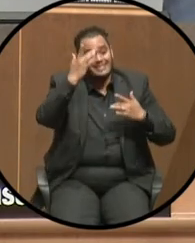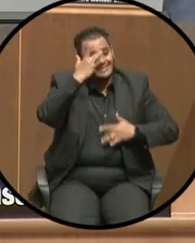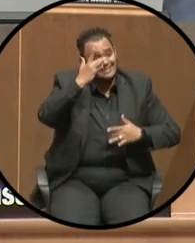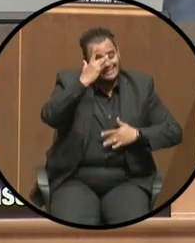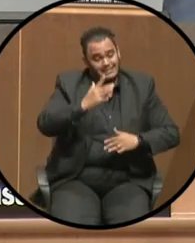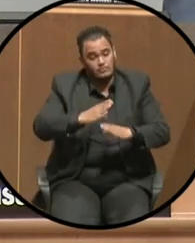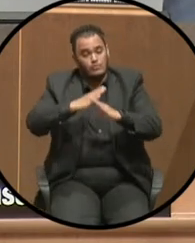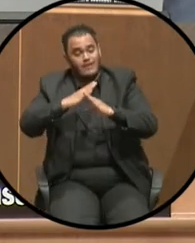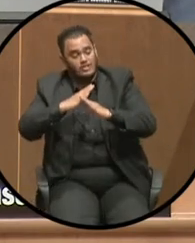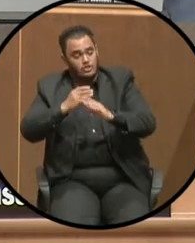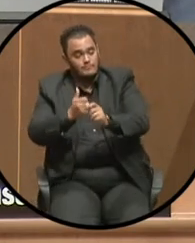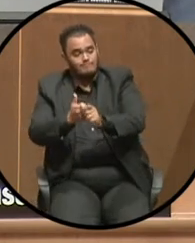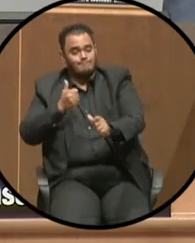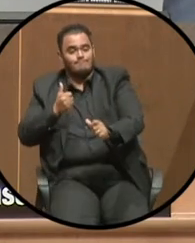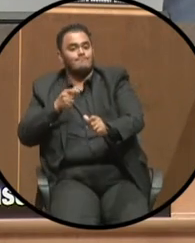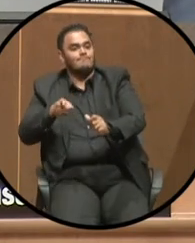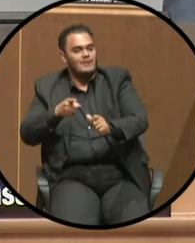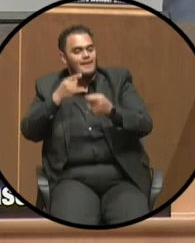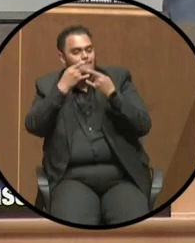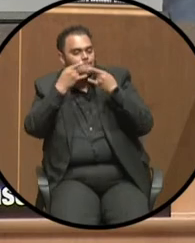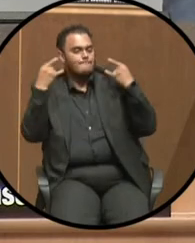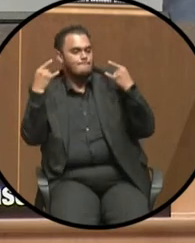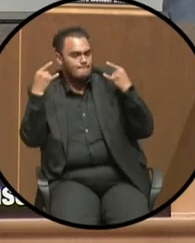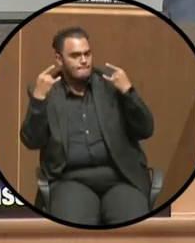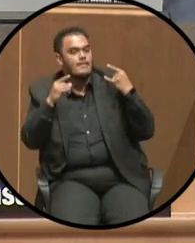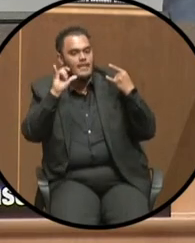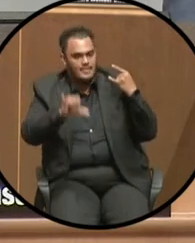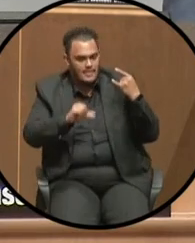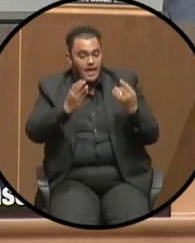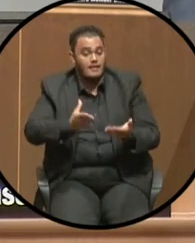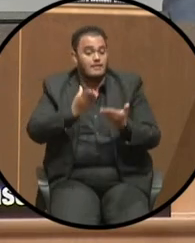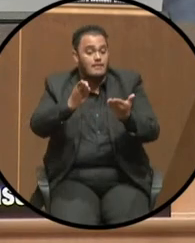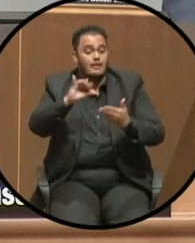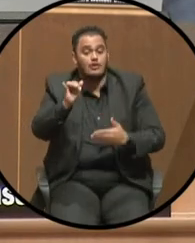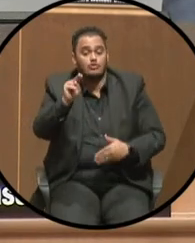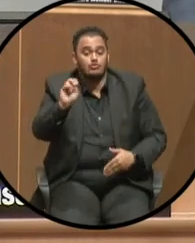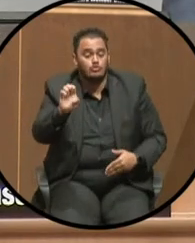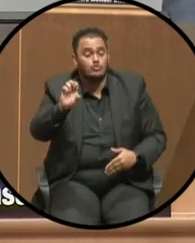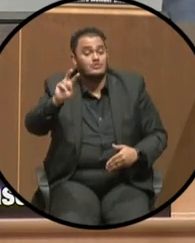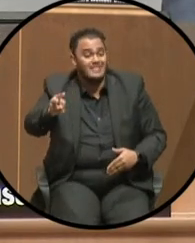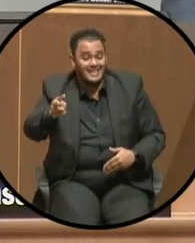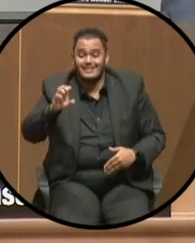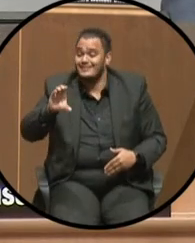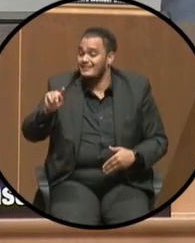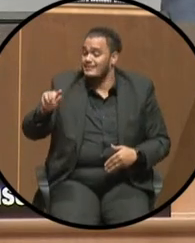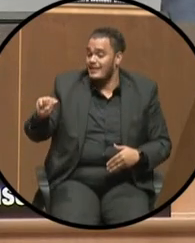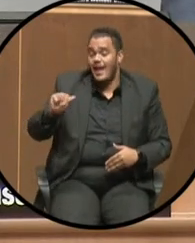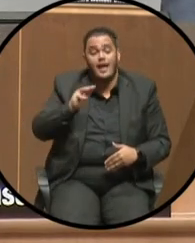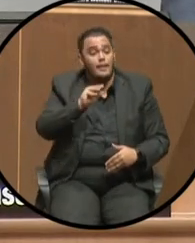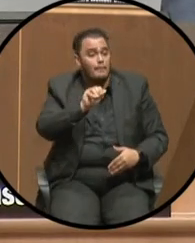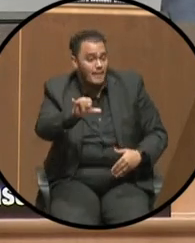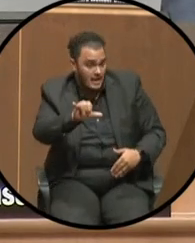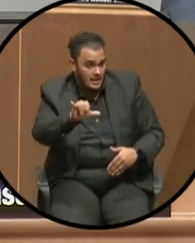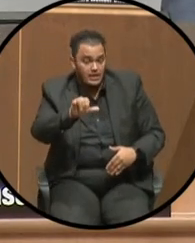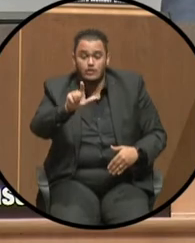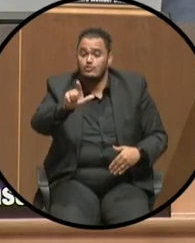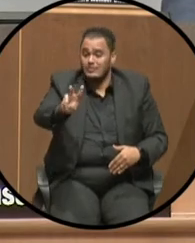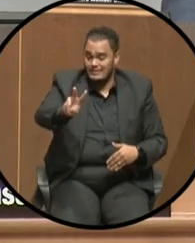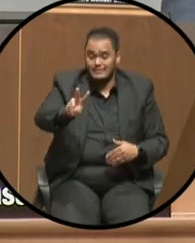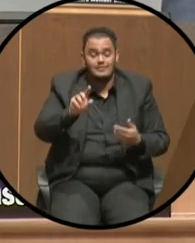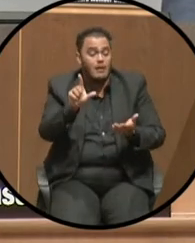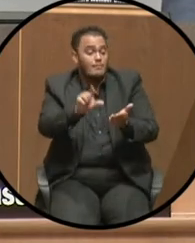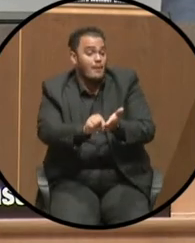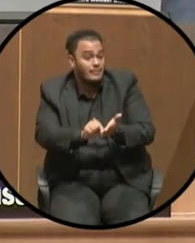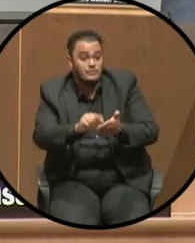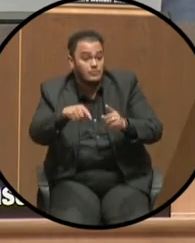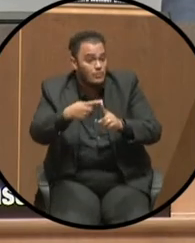It was brought initially on June 2nd, notification to CTA on May 26th, a publication date of May